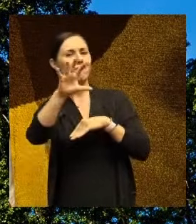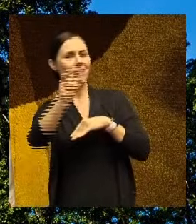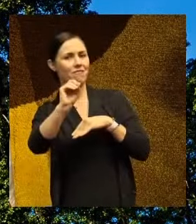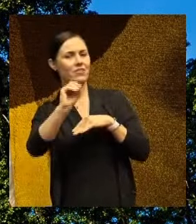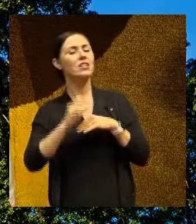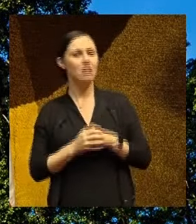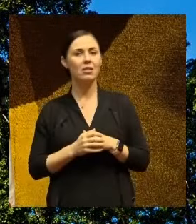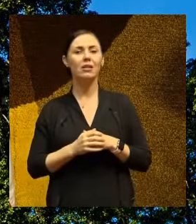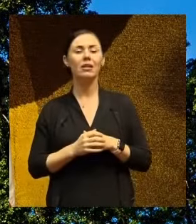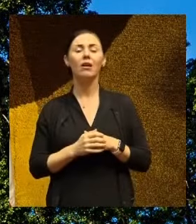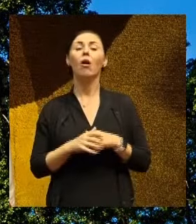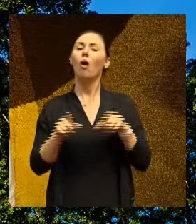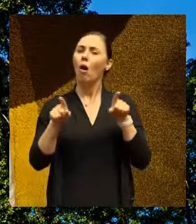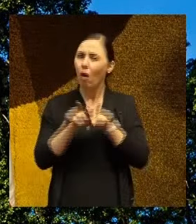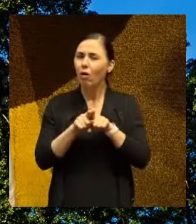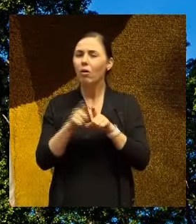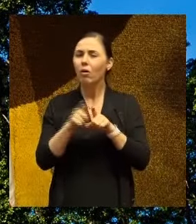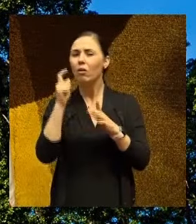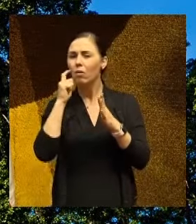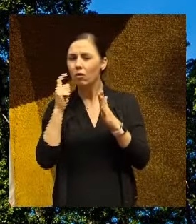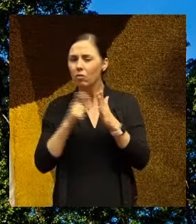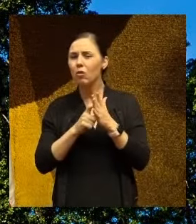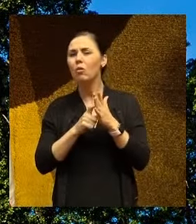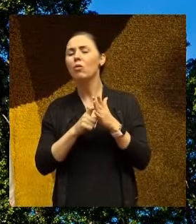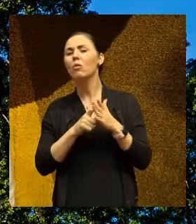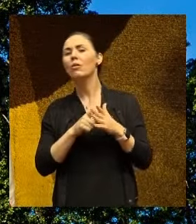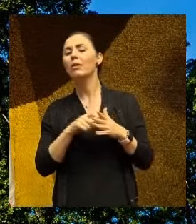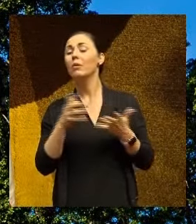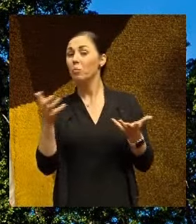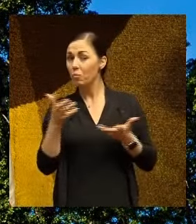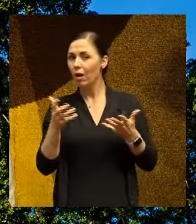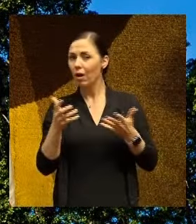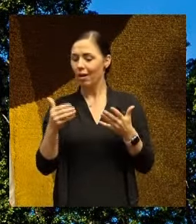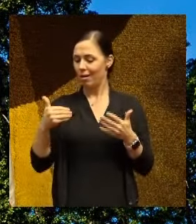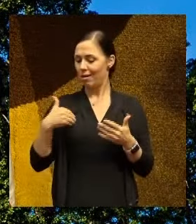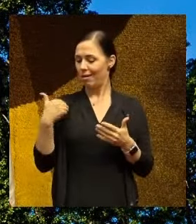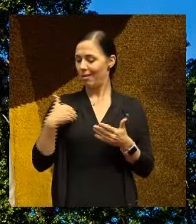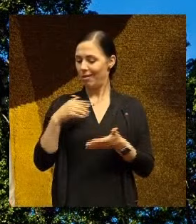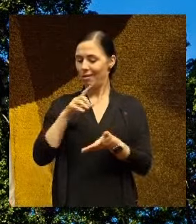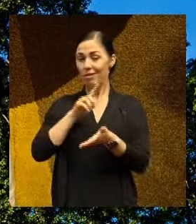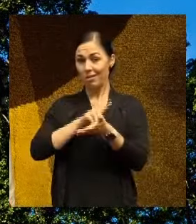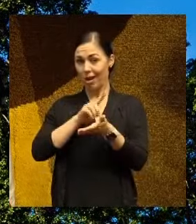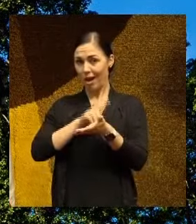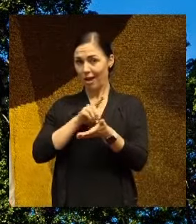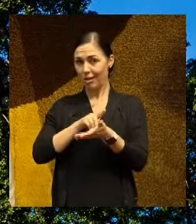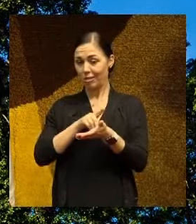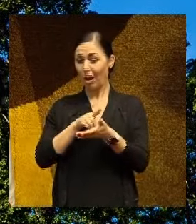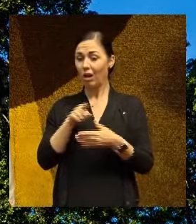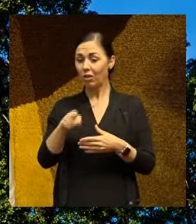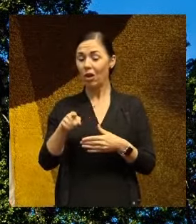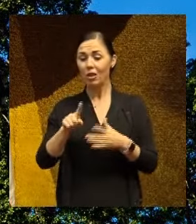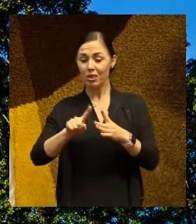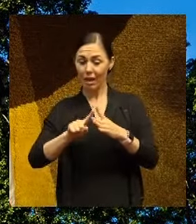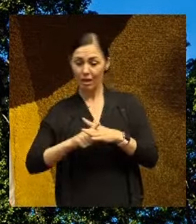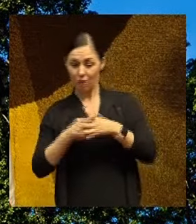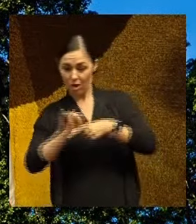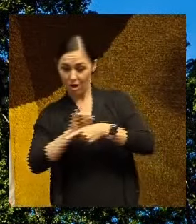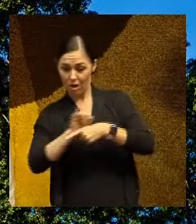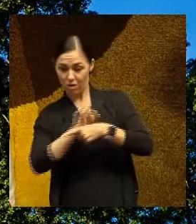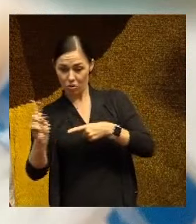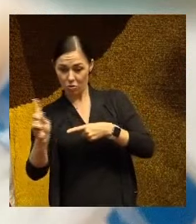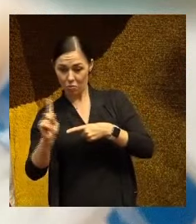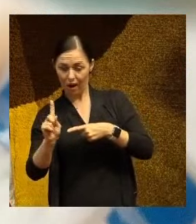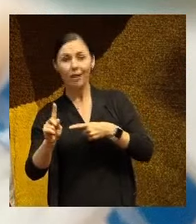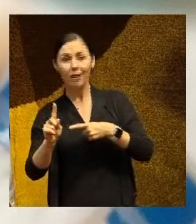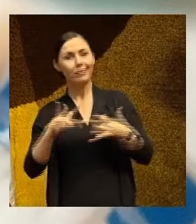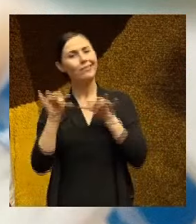tell us that most young doctors end up practicing where they do their residency.